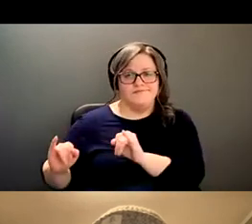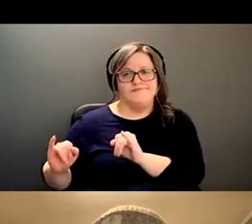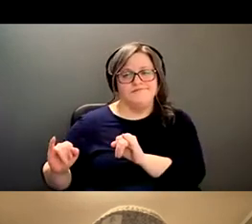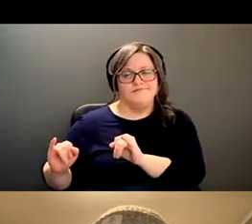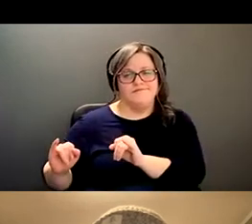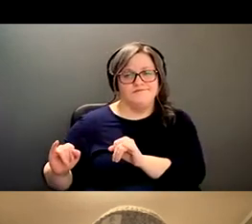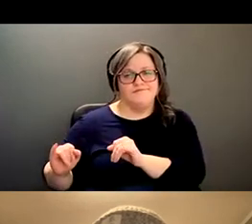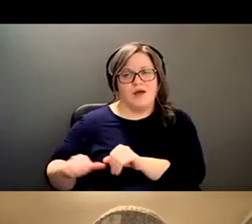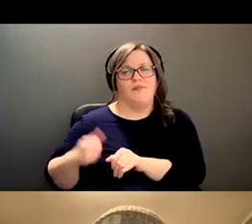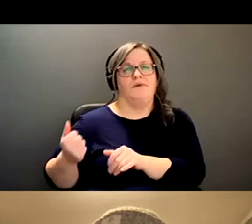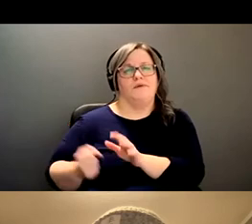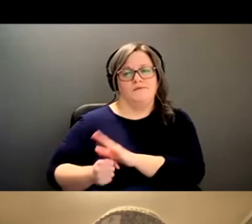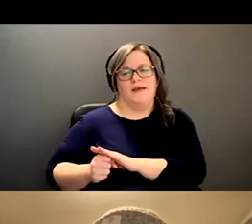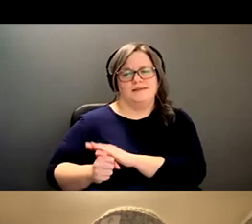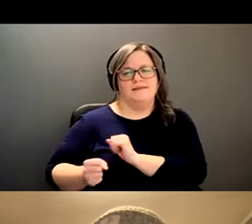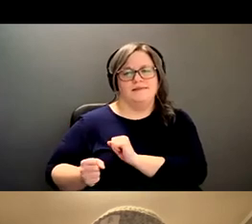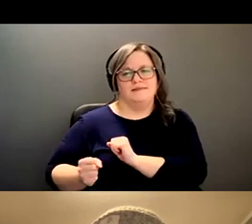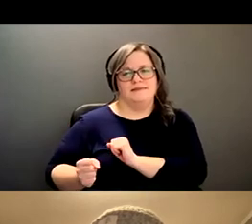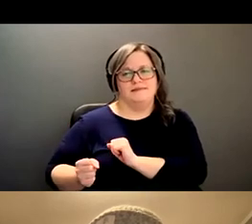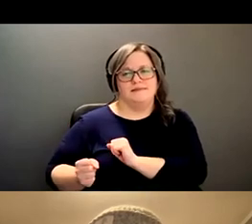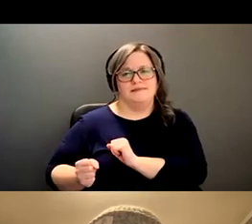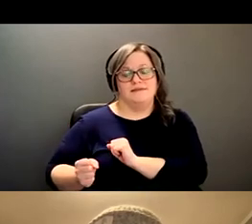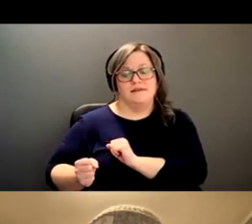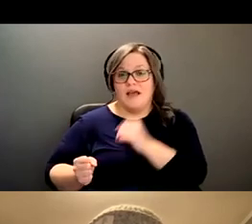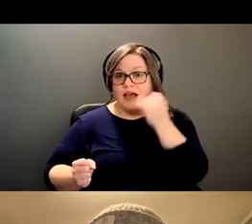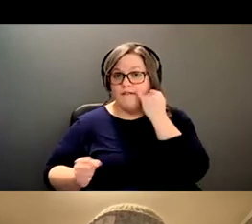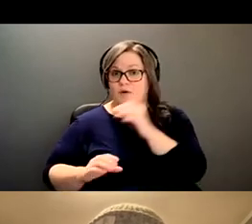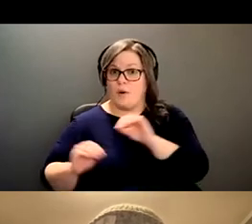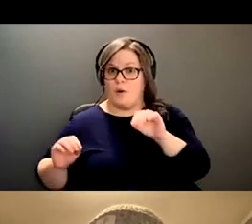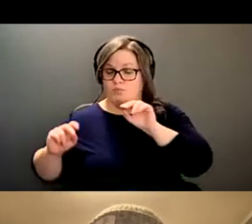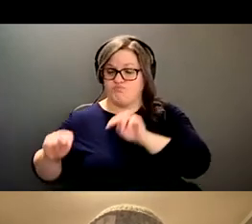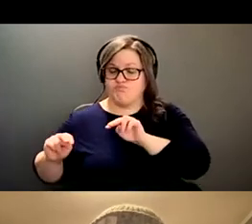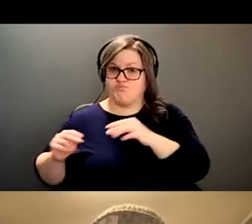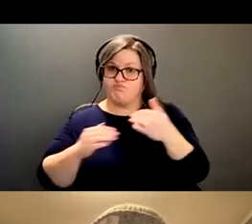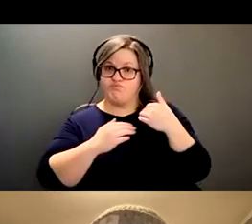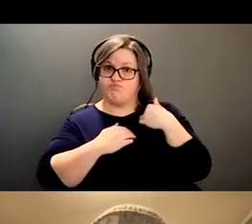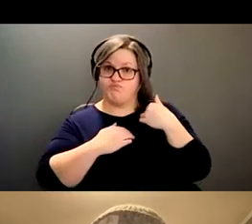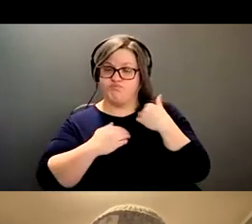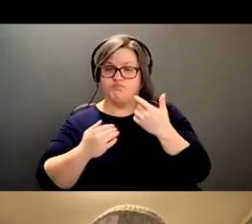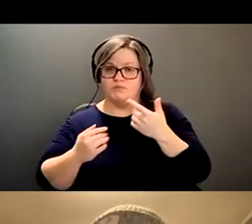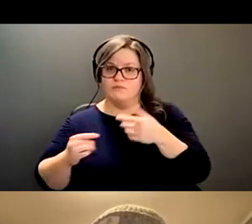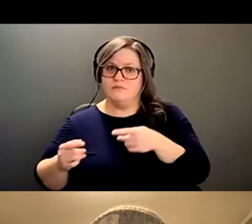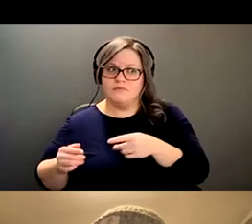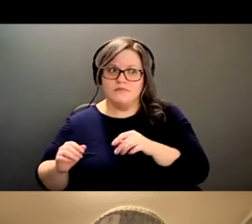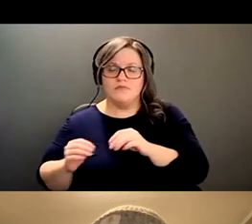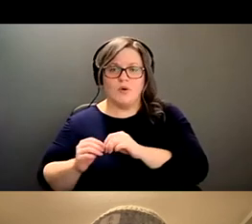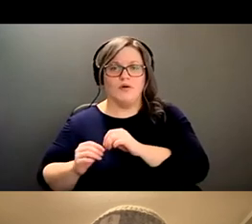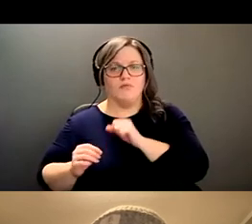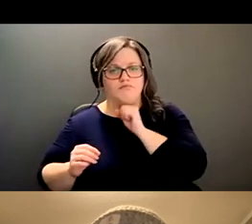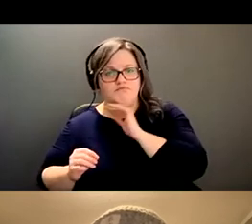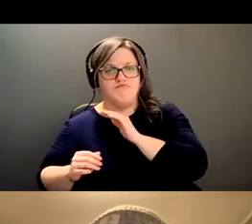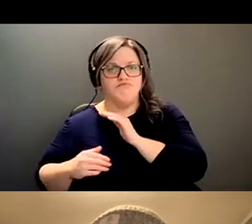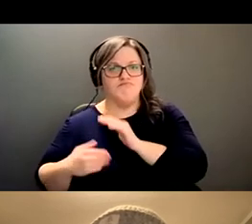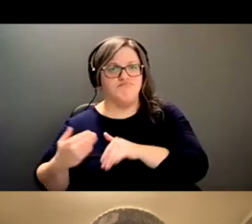space, when there is no one to be really there to keep you in check, like there could be so much